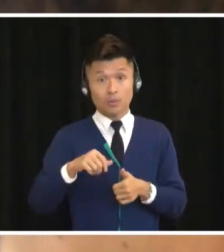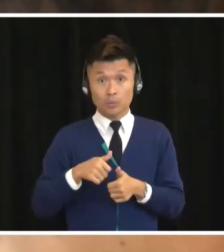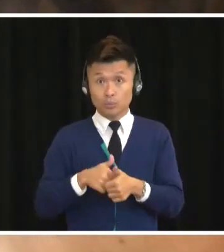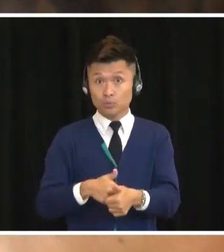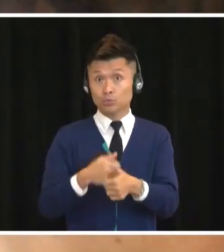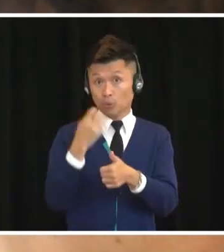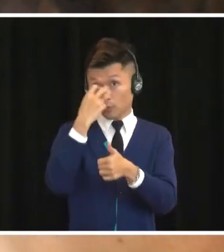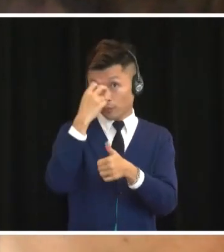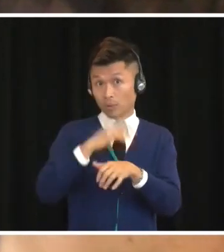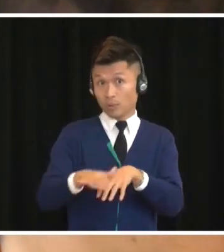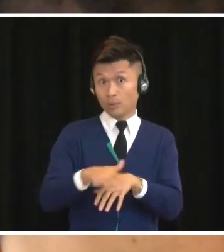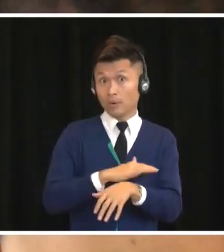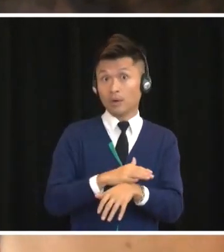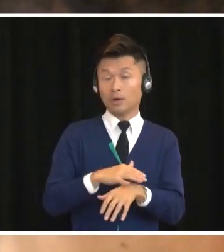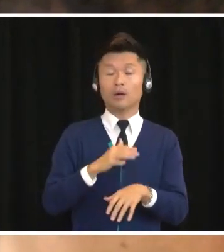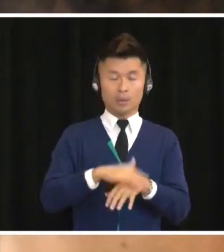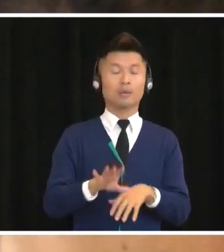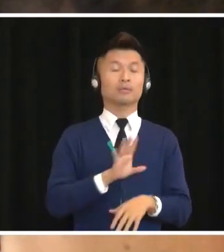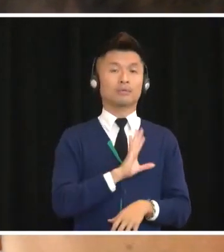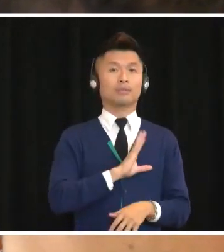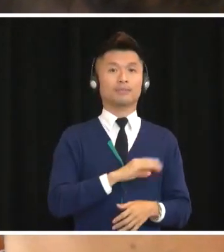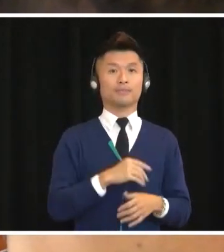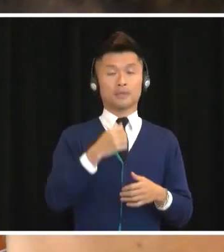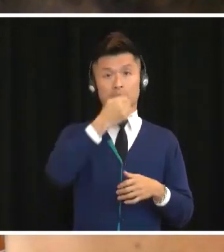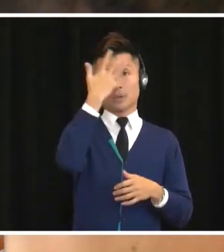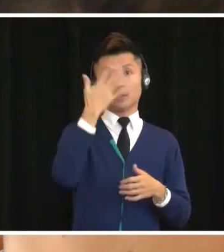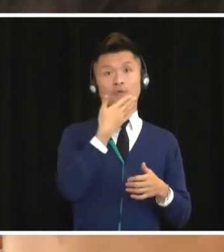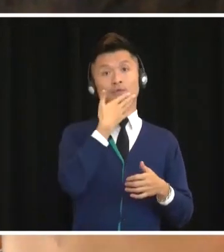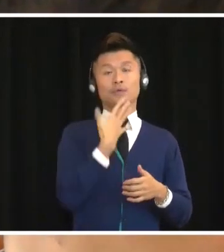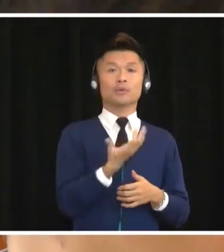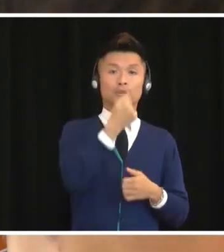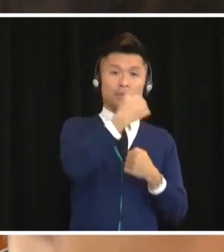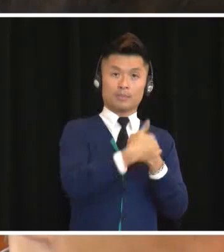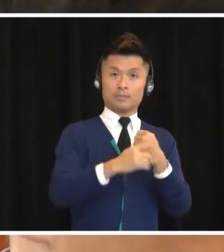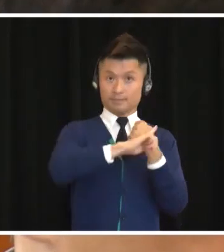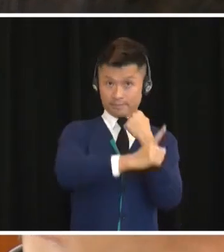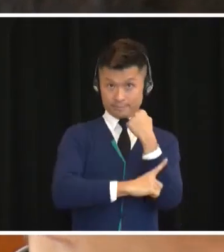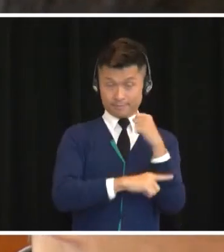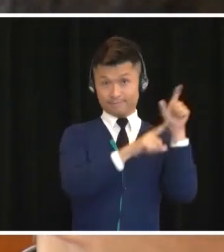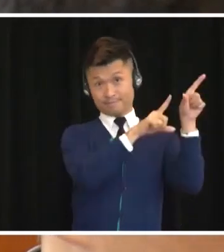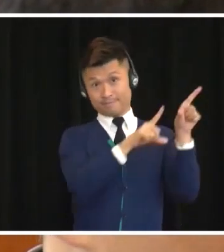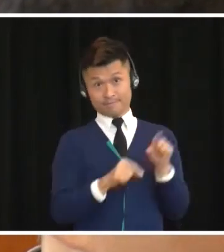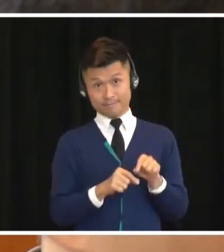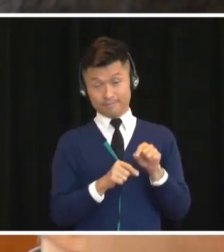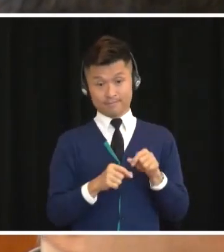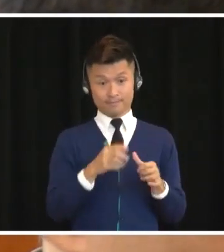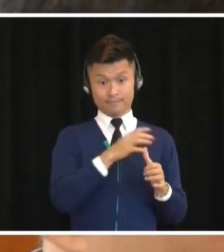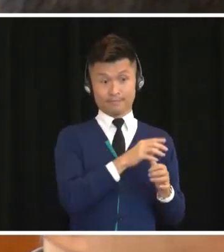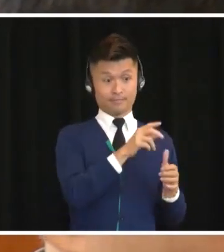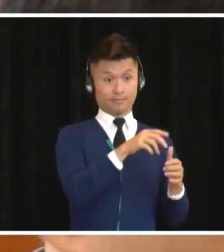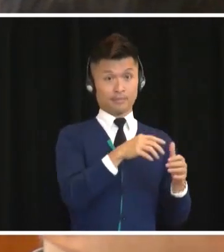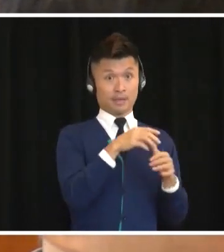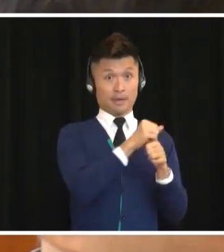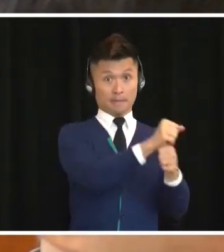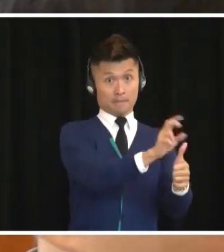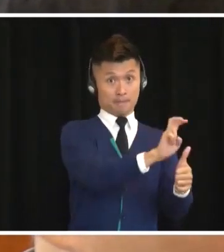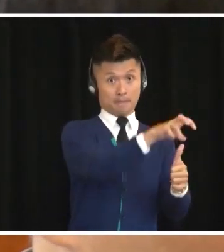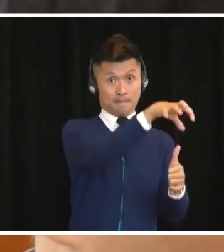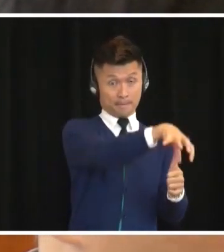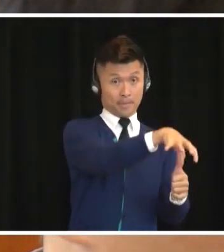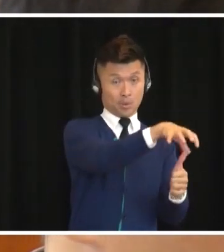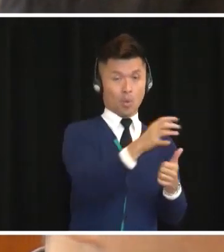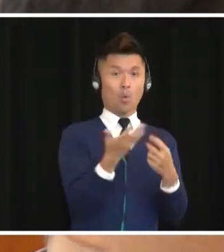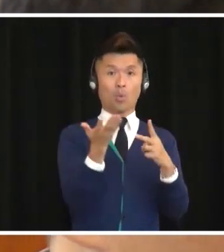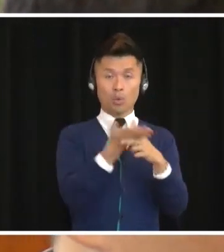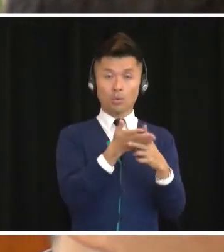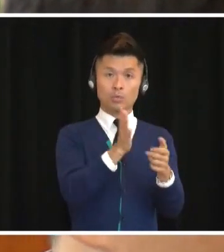And about whether there is follow-up counseling after the child is released from correctional school.